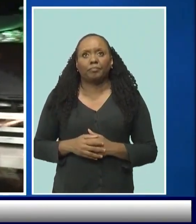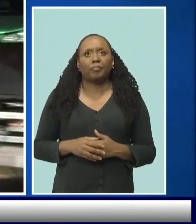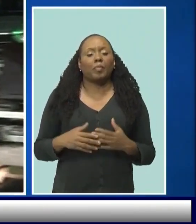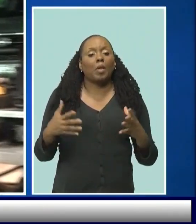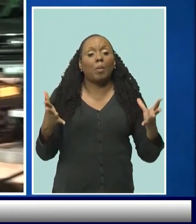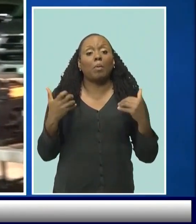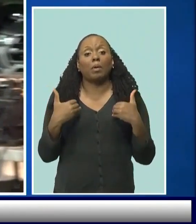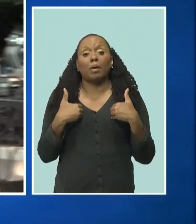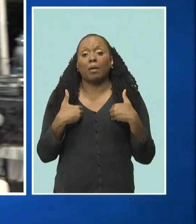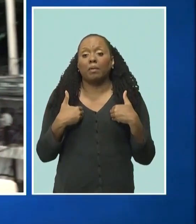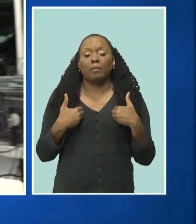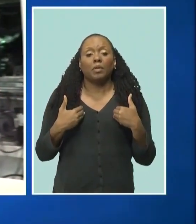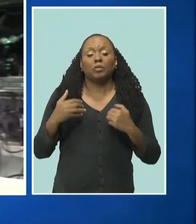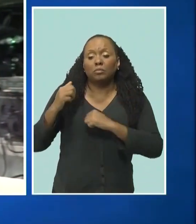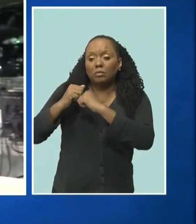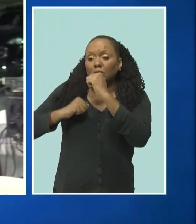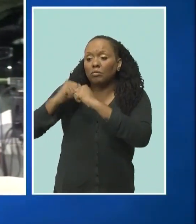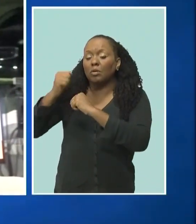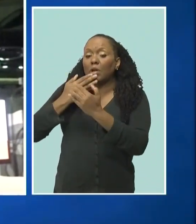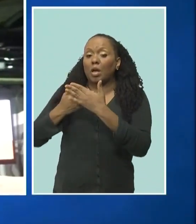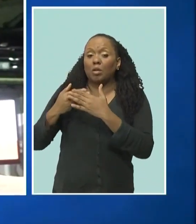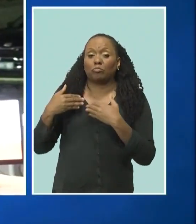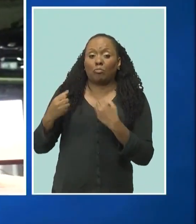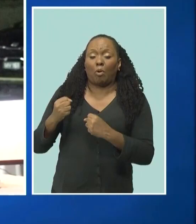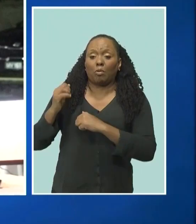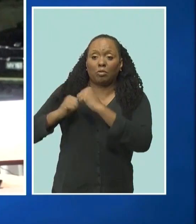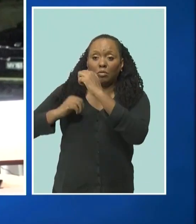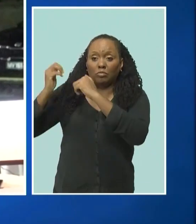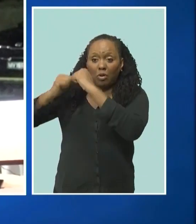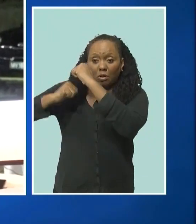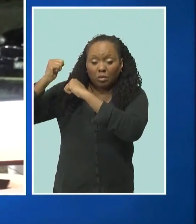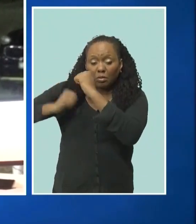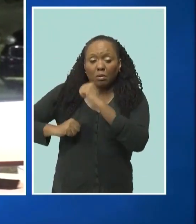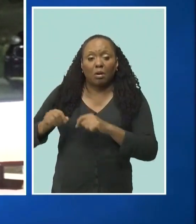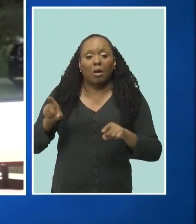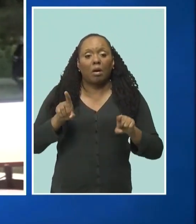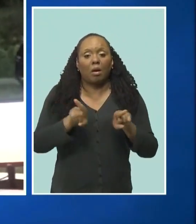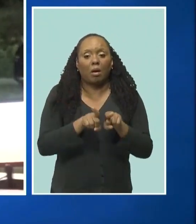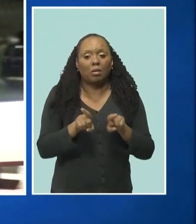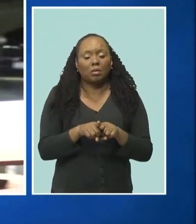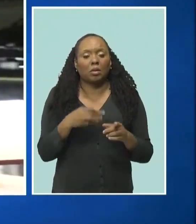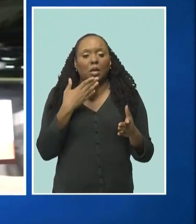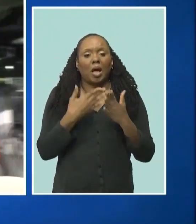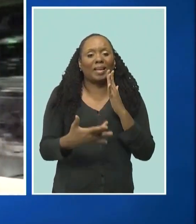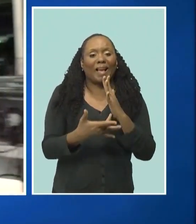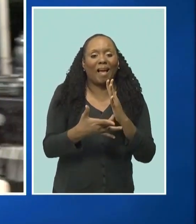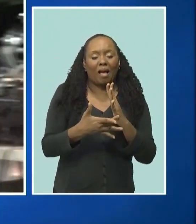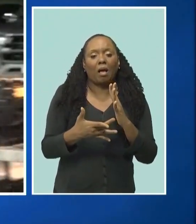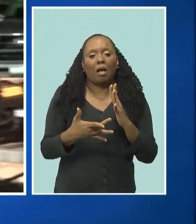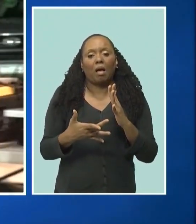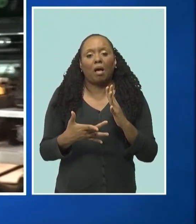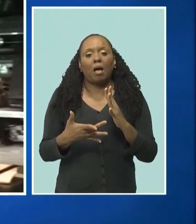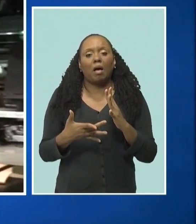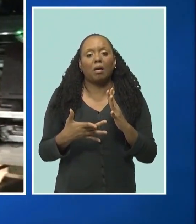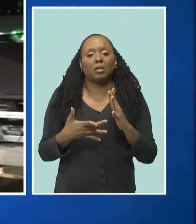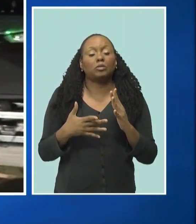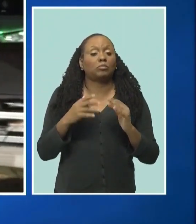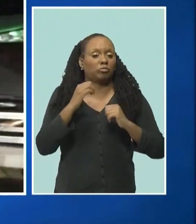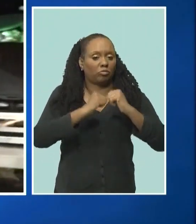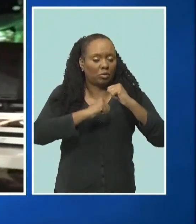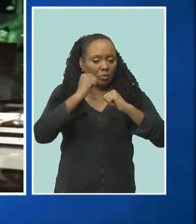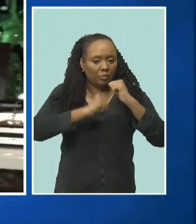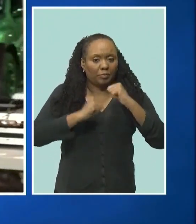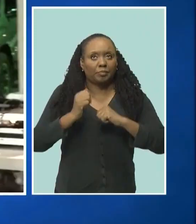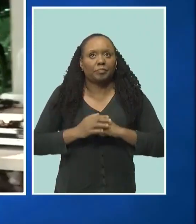infrastructure, how do we improve that? And we recognize that the legislation we have in this country that dates back many